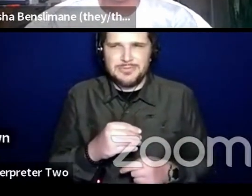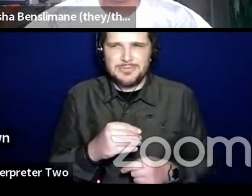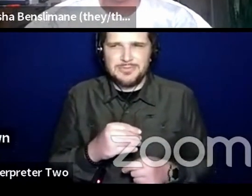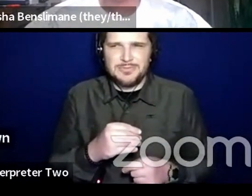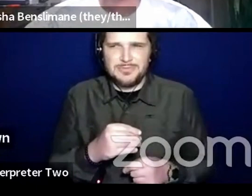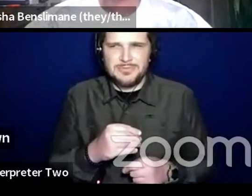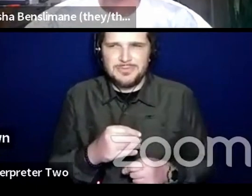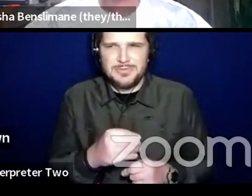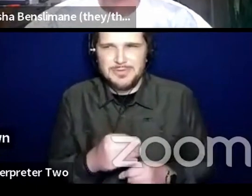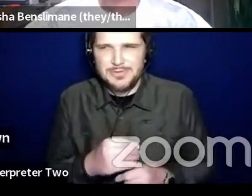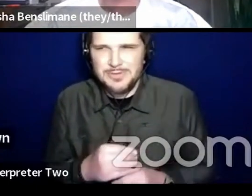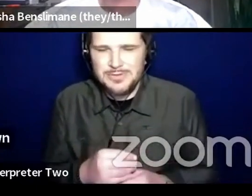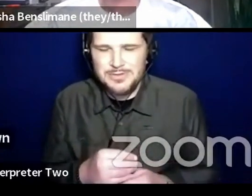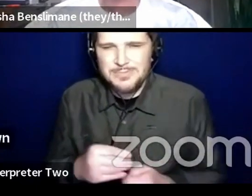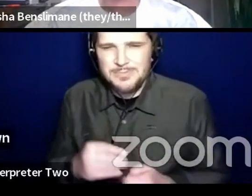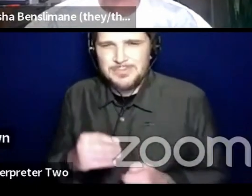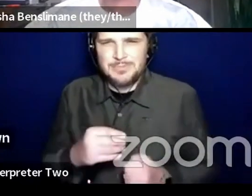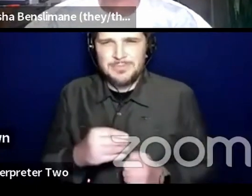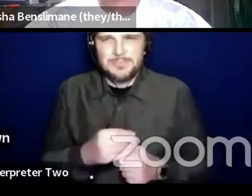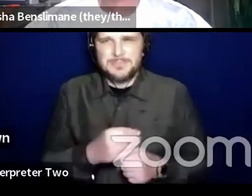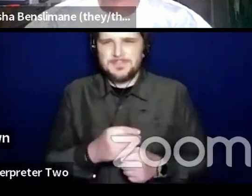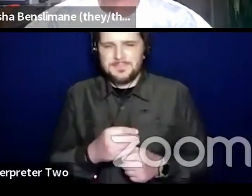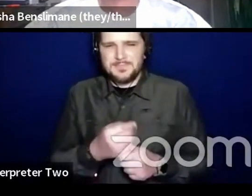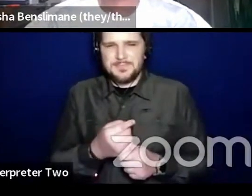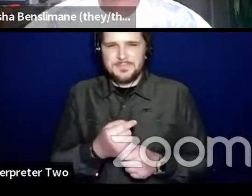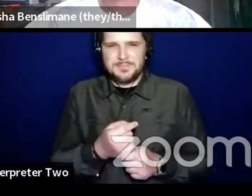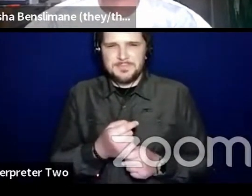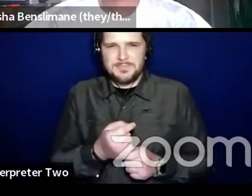panel has shared. And